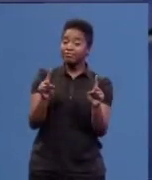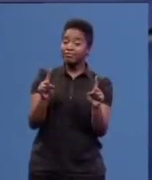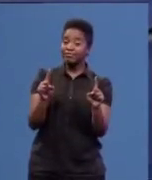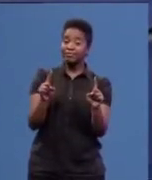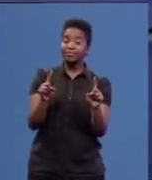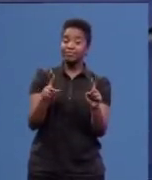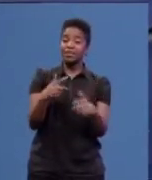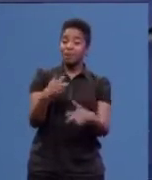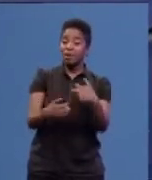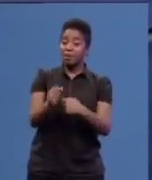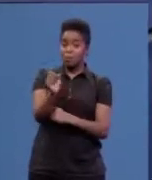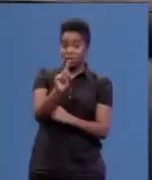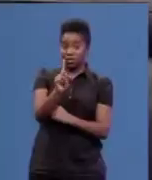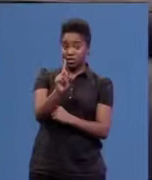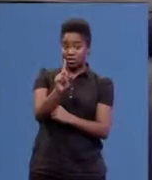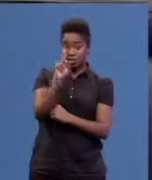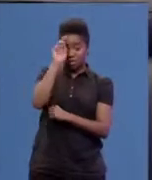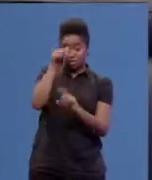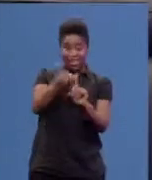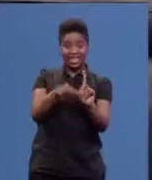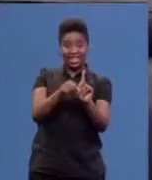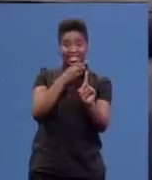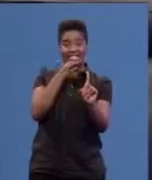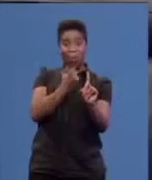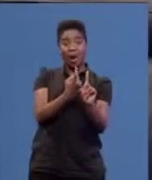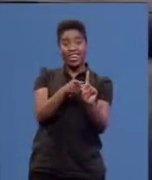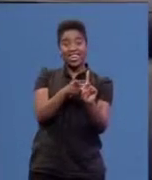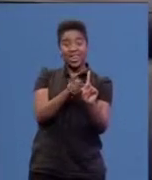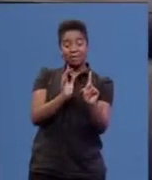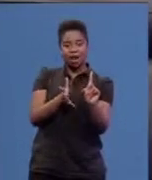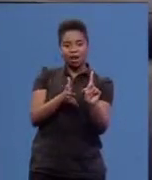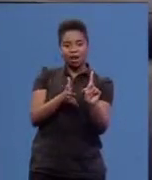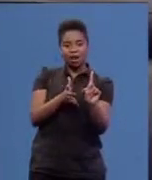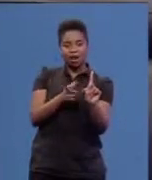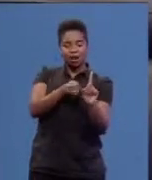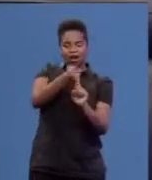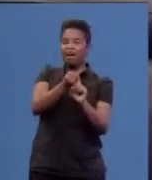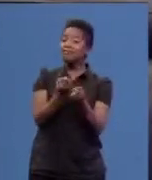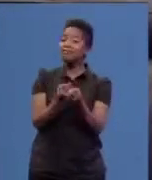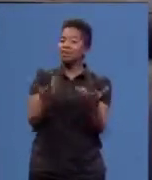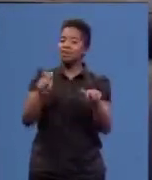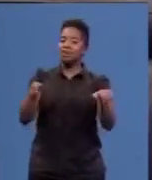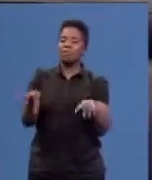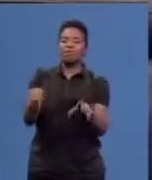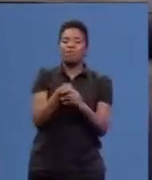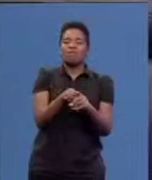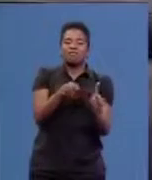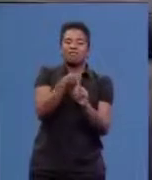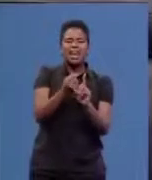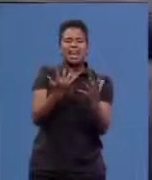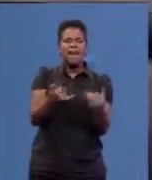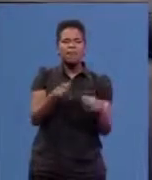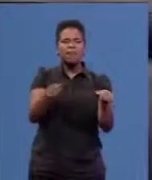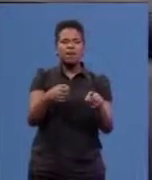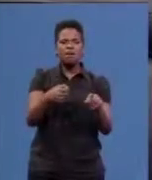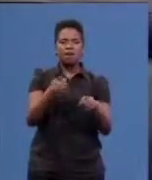kokubana uTata Mandela masingapunctuate what is selfish for us. You find the political parties zimsebenzisa ngohlobo olungekho right,